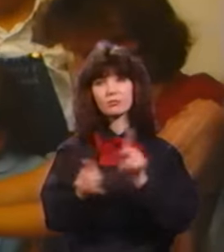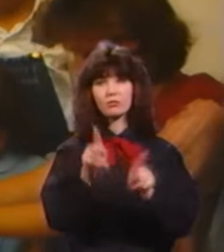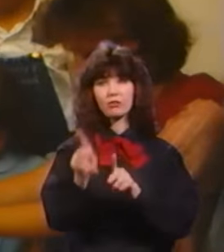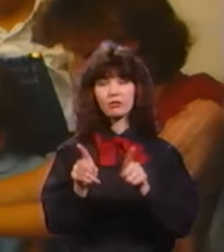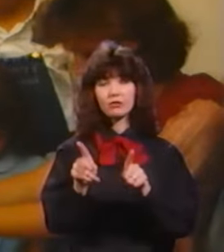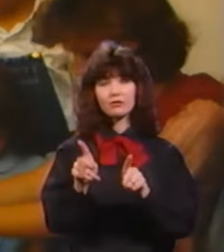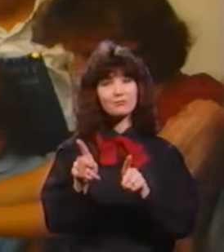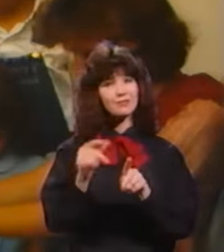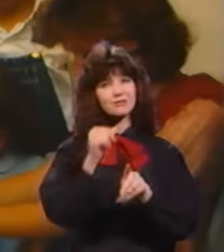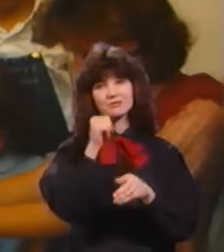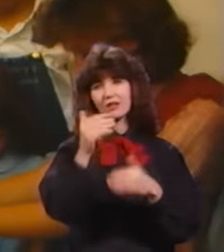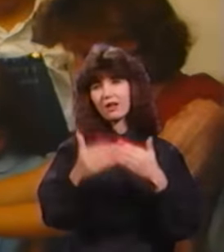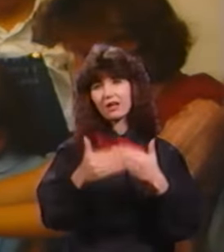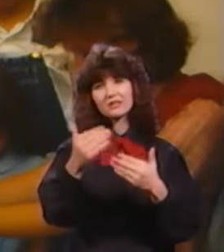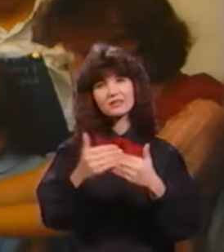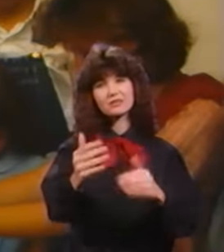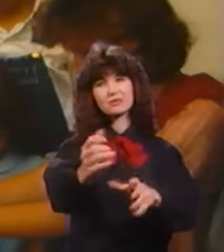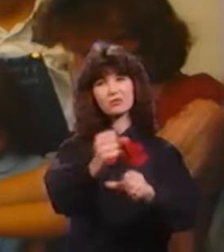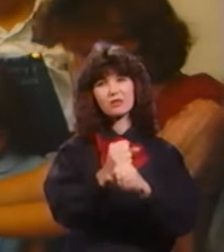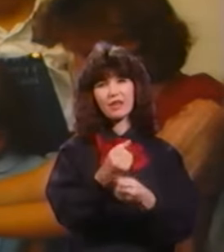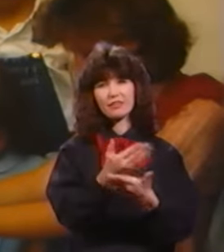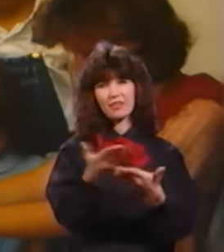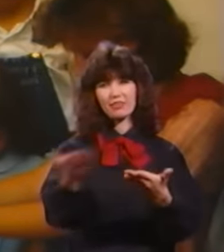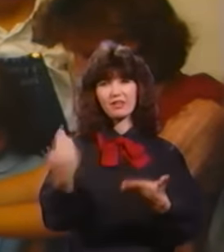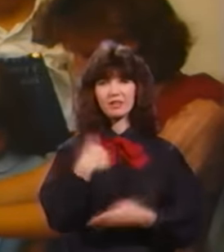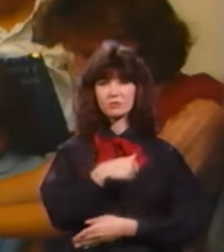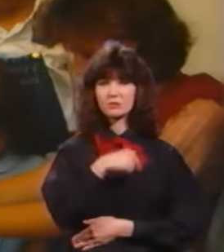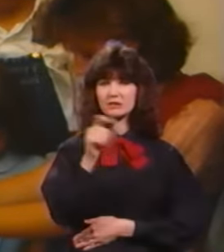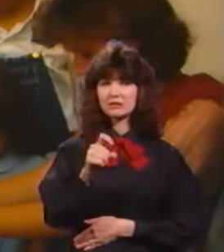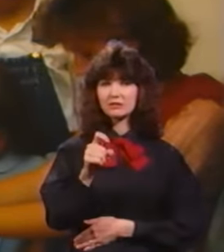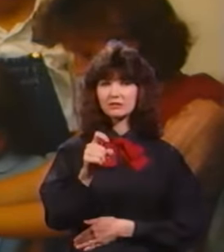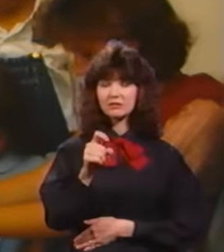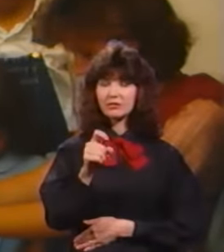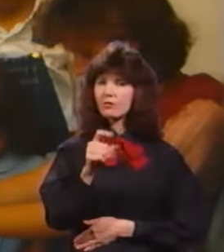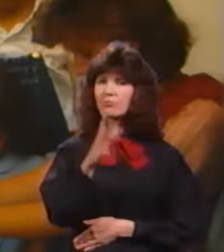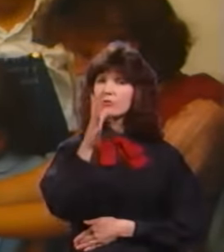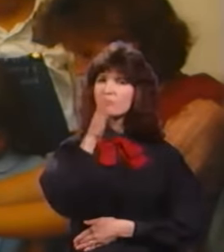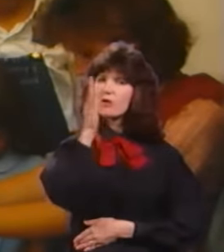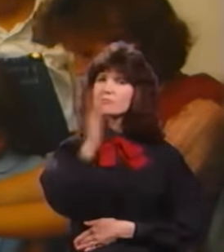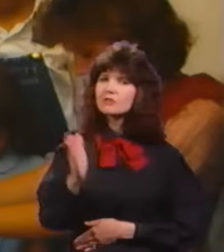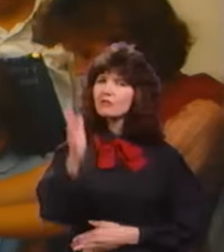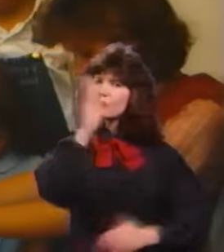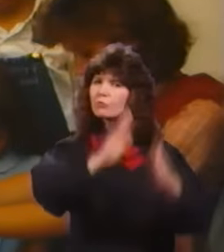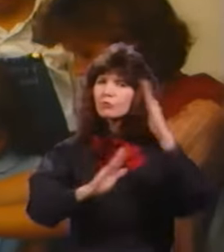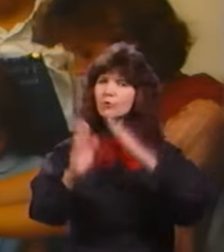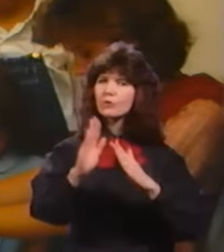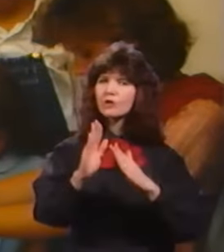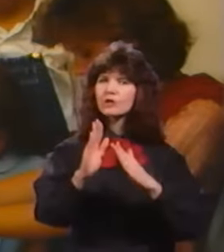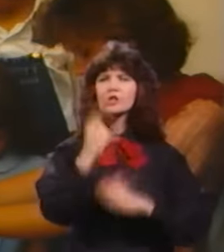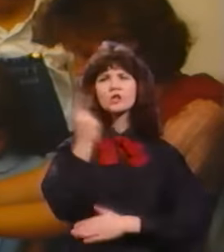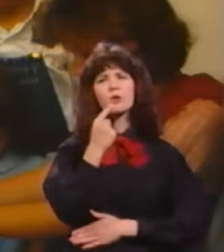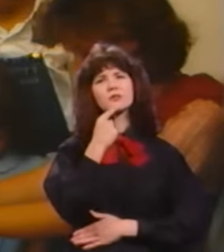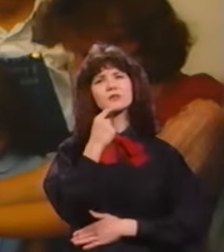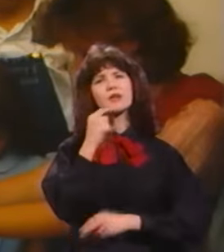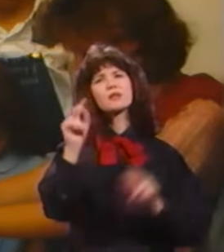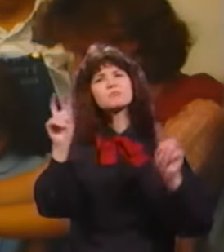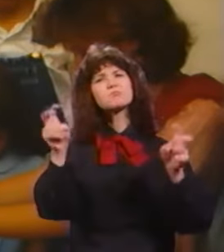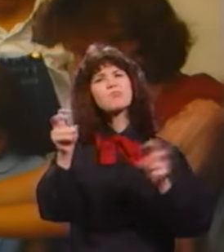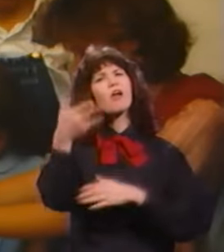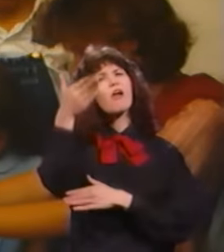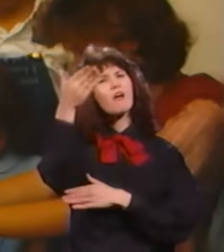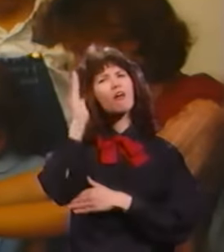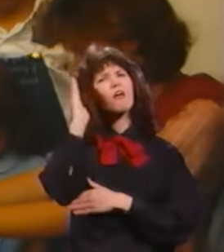It was not easy for us to get the things we needed, but Mother never worried. She always said, God will take care of